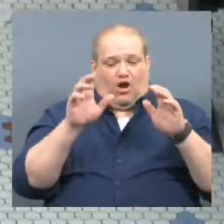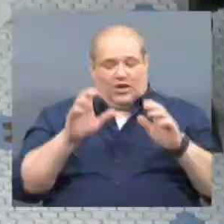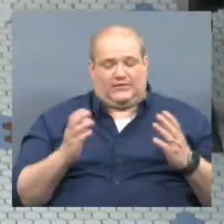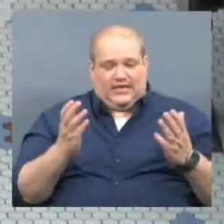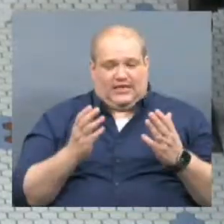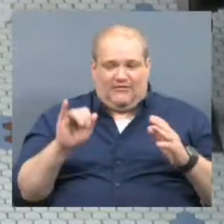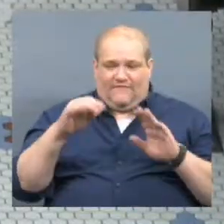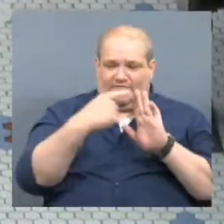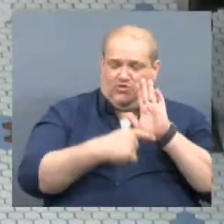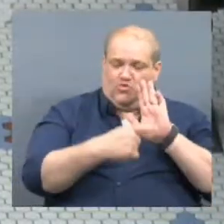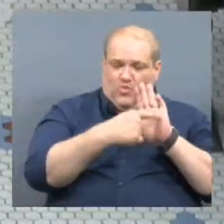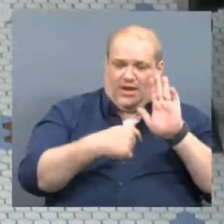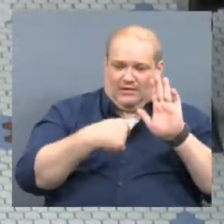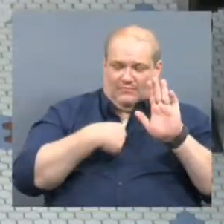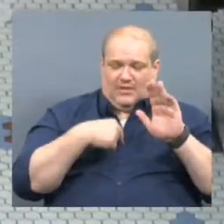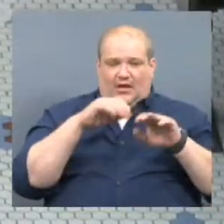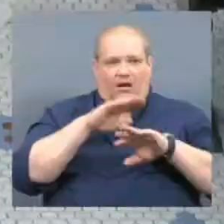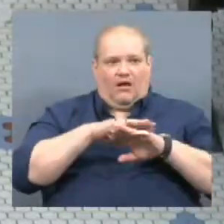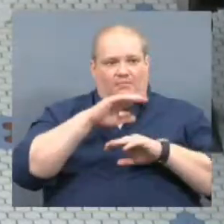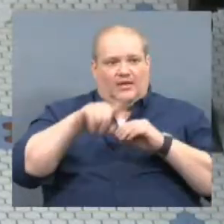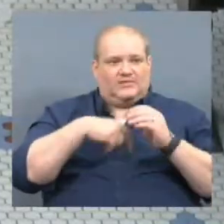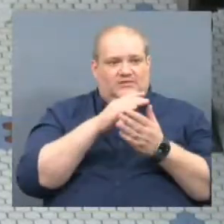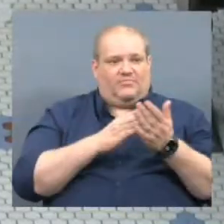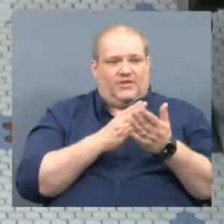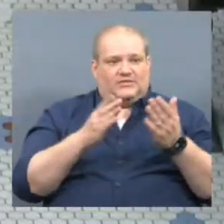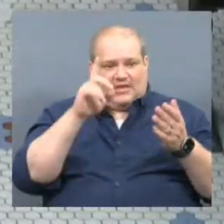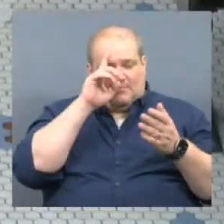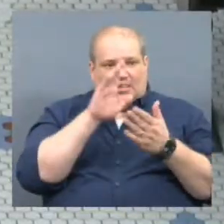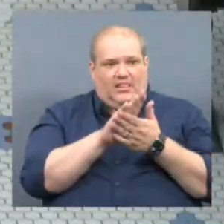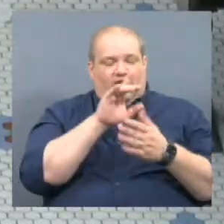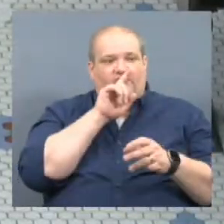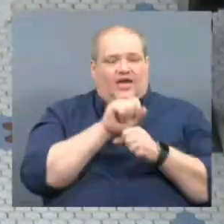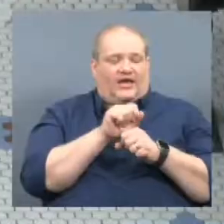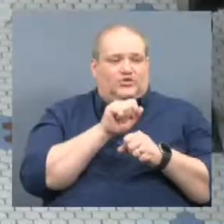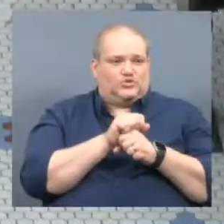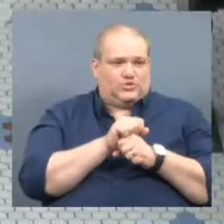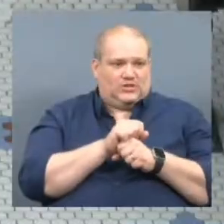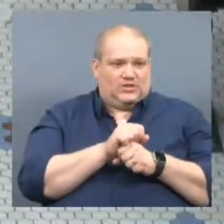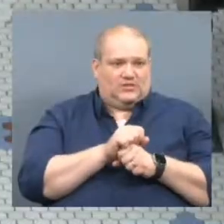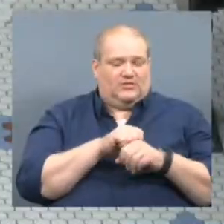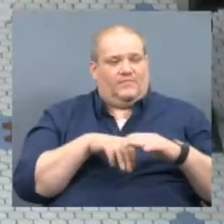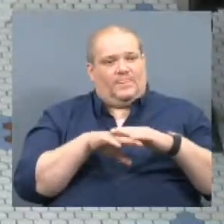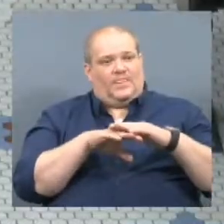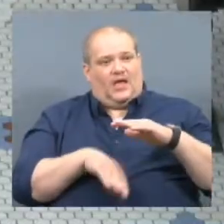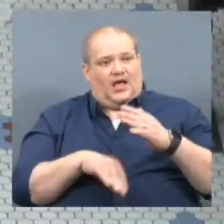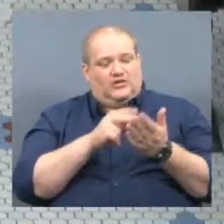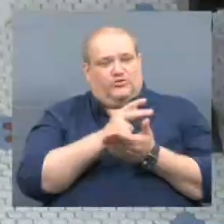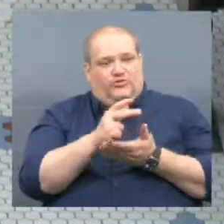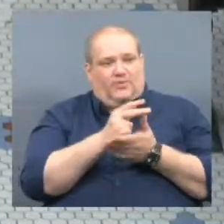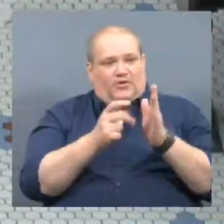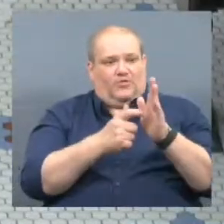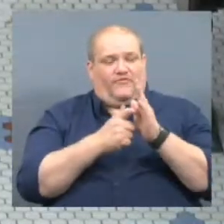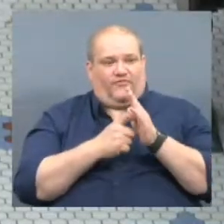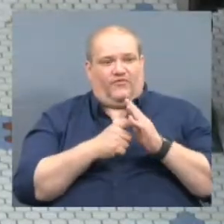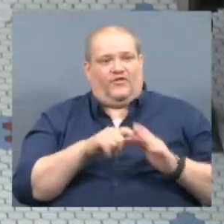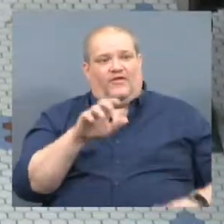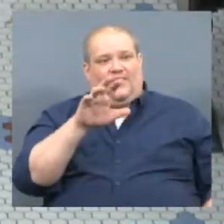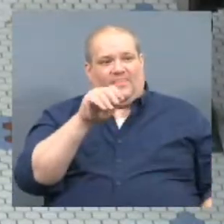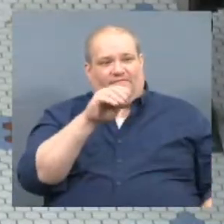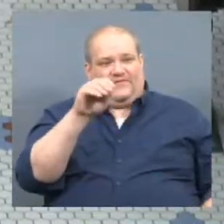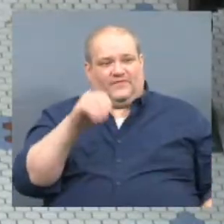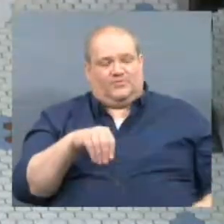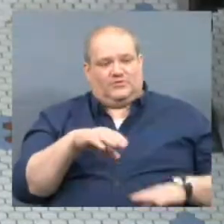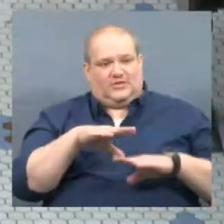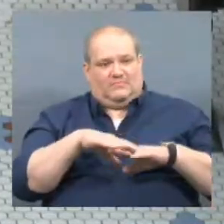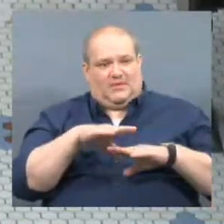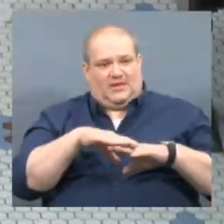needs to correct me on some of the things, but I believe we are actually under the parking requirements of the 50%